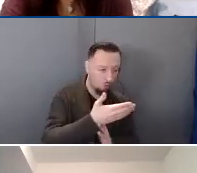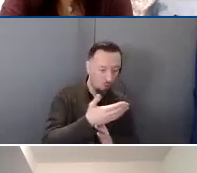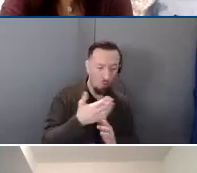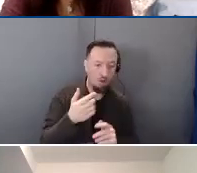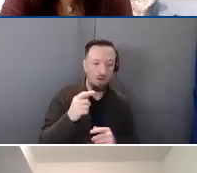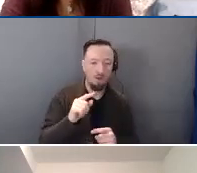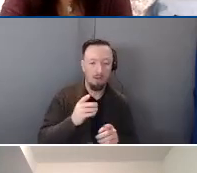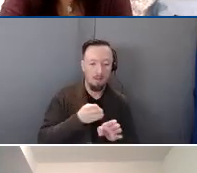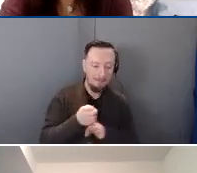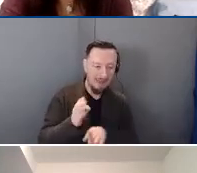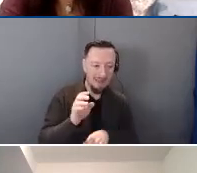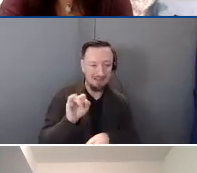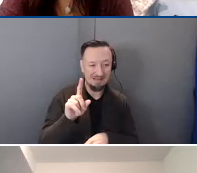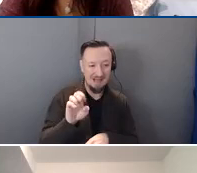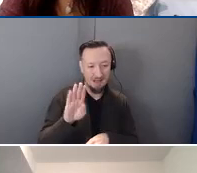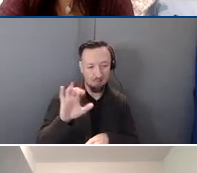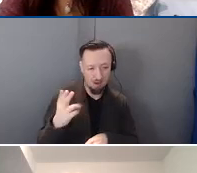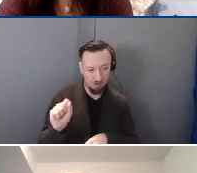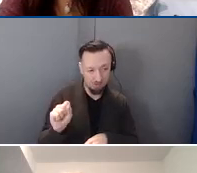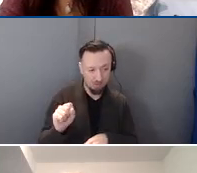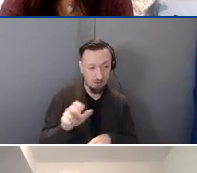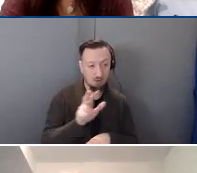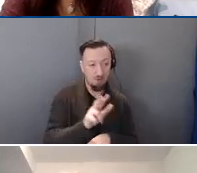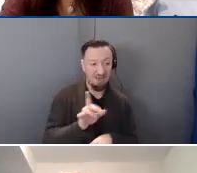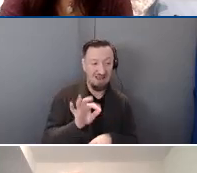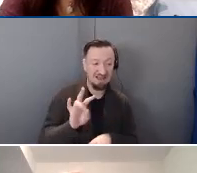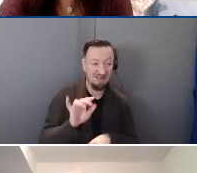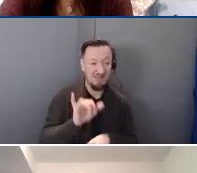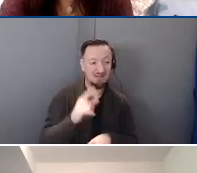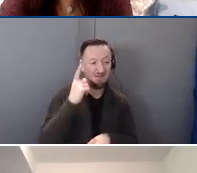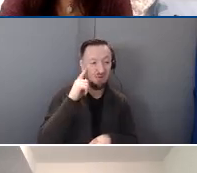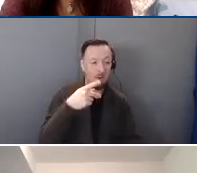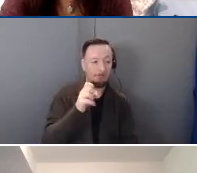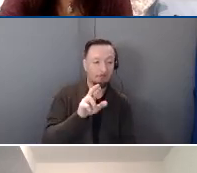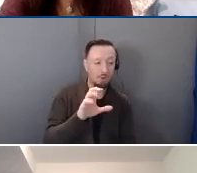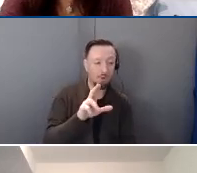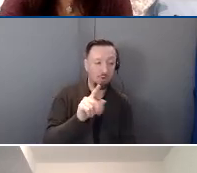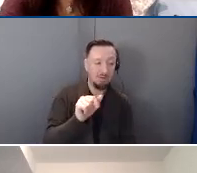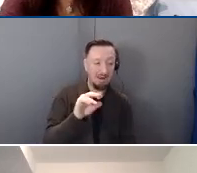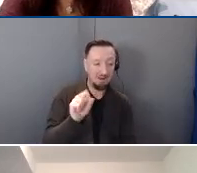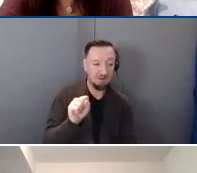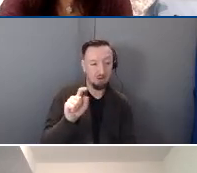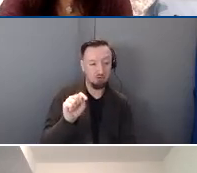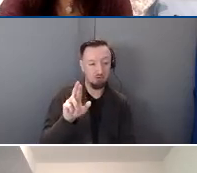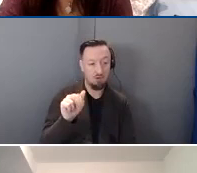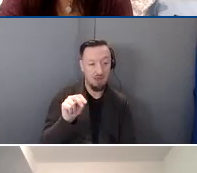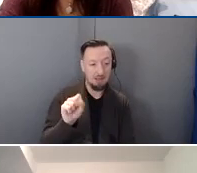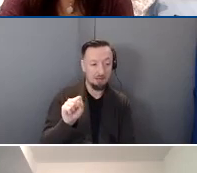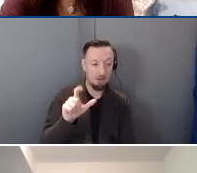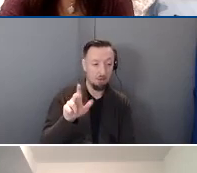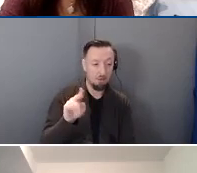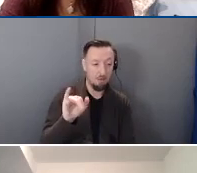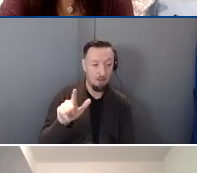And 33897 is for percutaneous transluminal angioplasty of the native